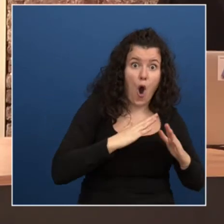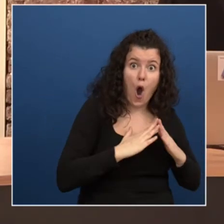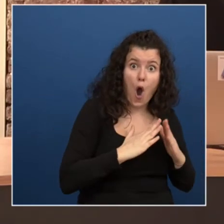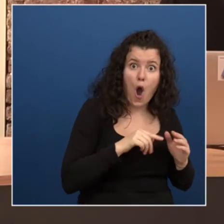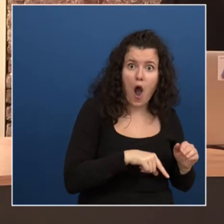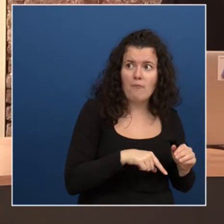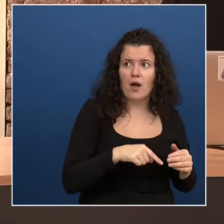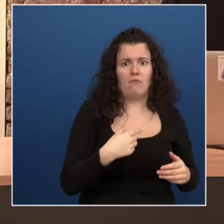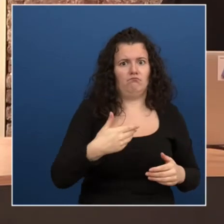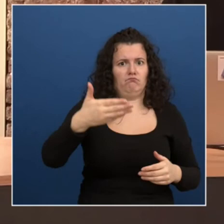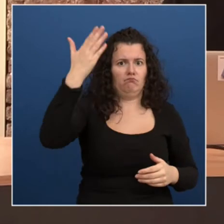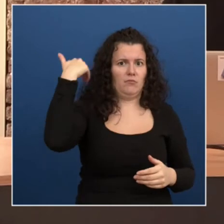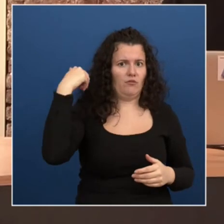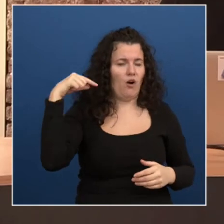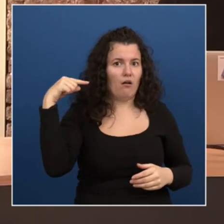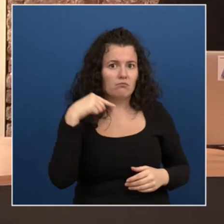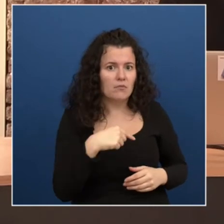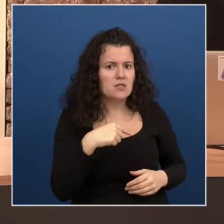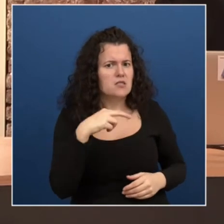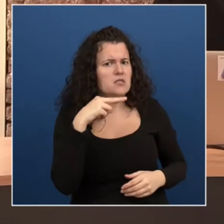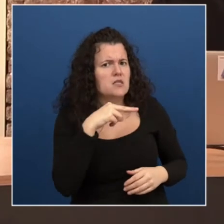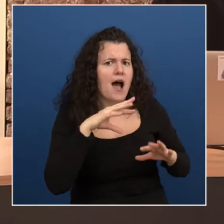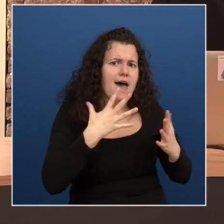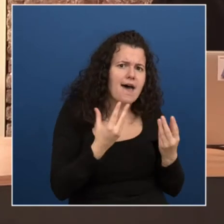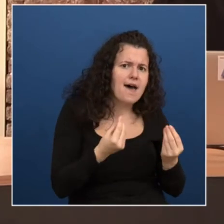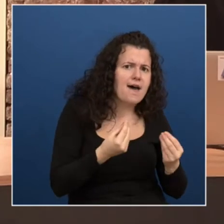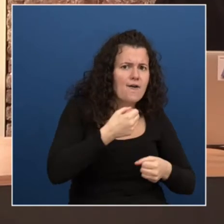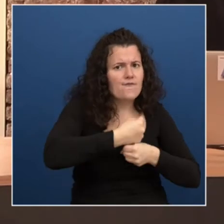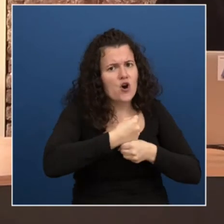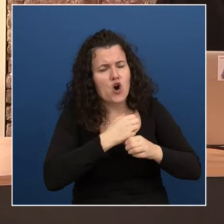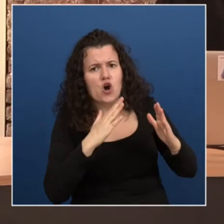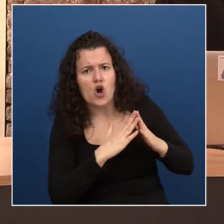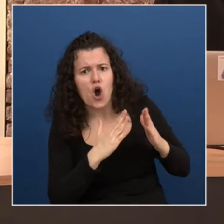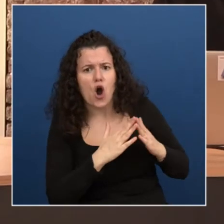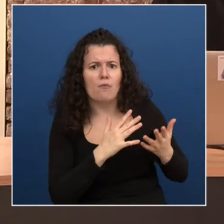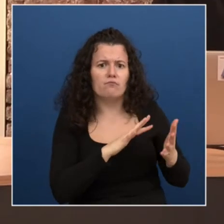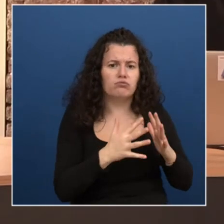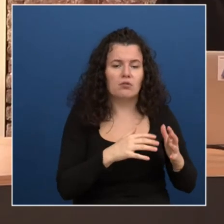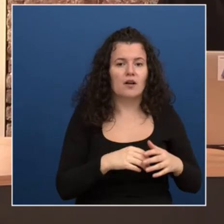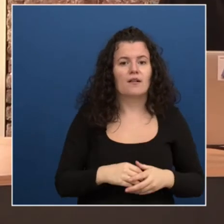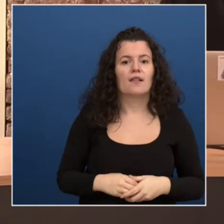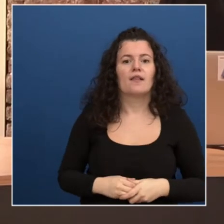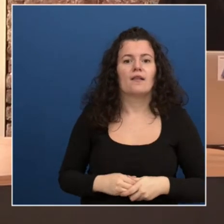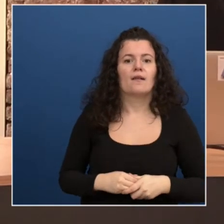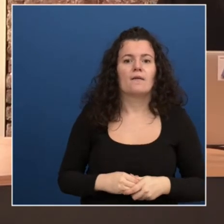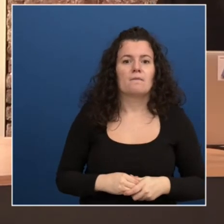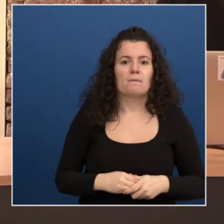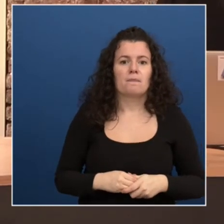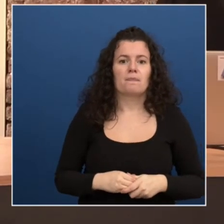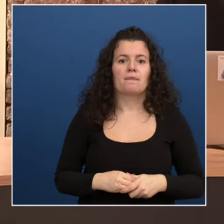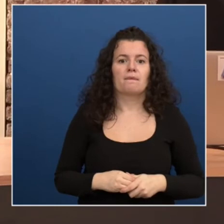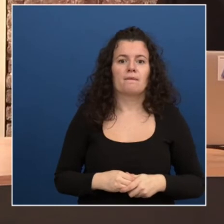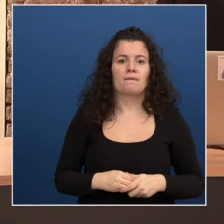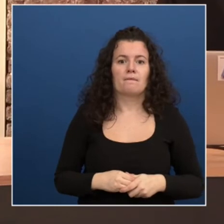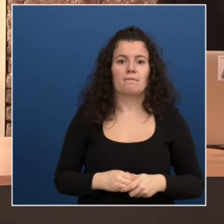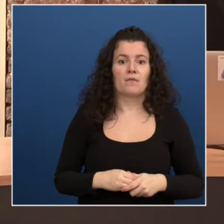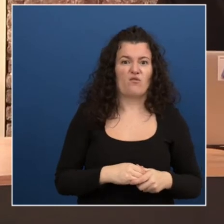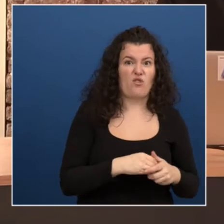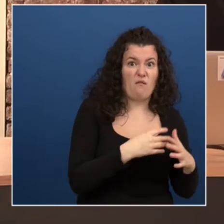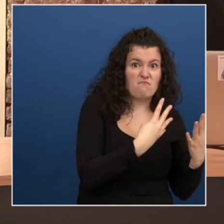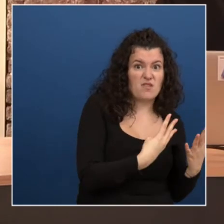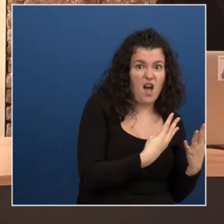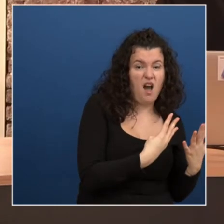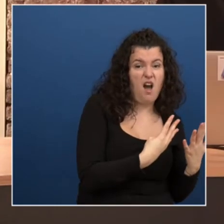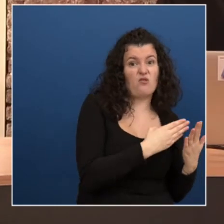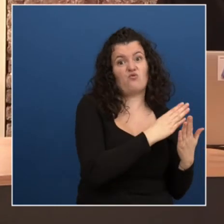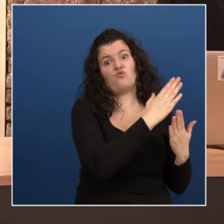think. Should that be being at your separate room or a separate desk at 9 in the morning until